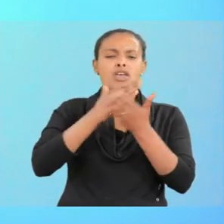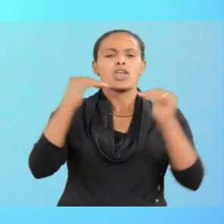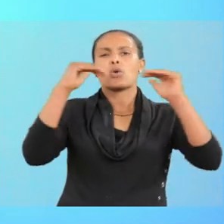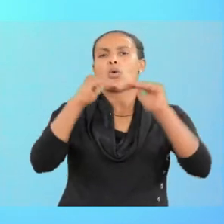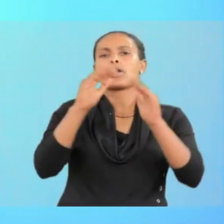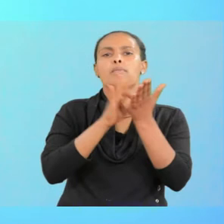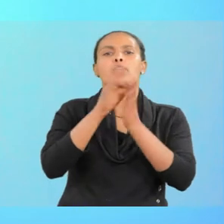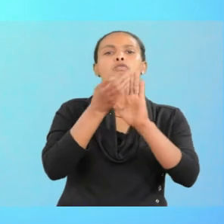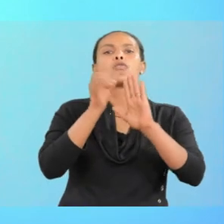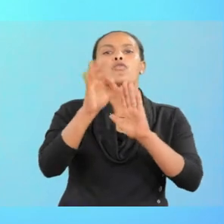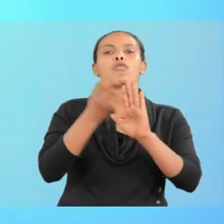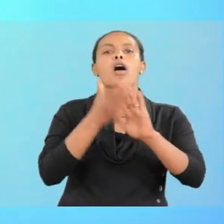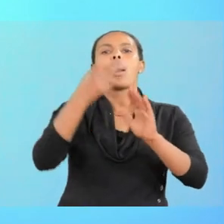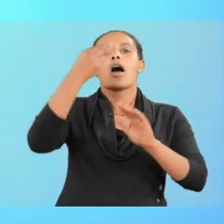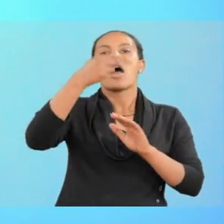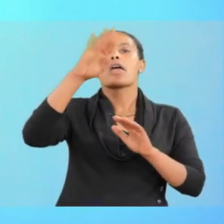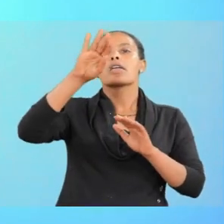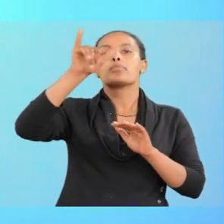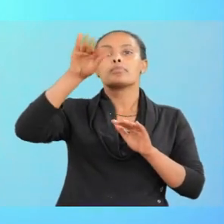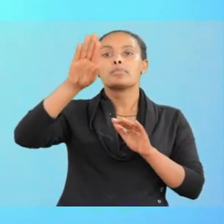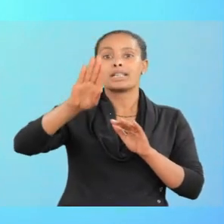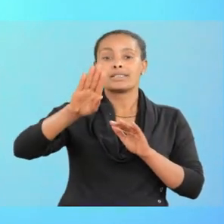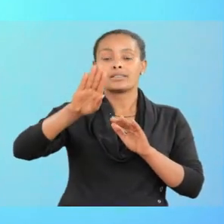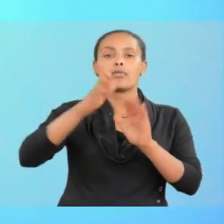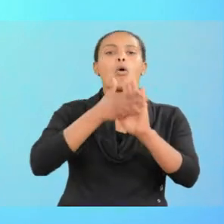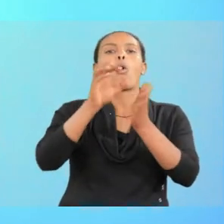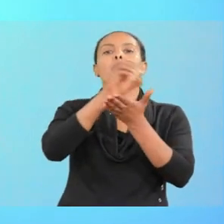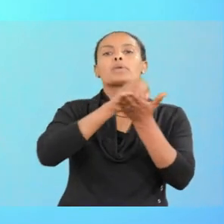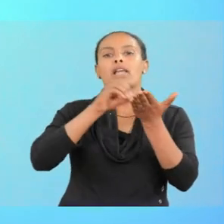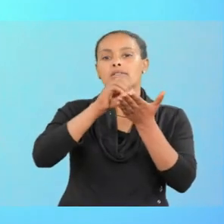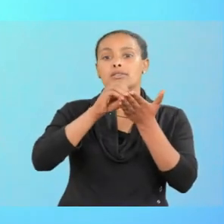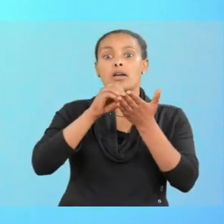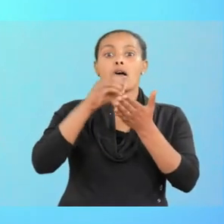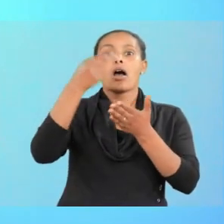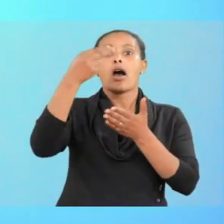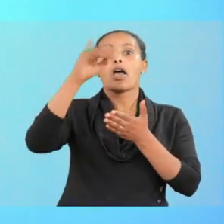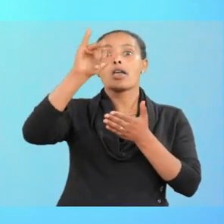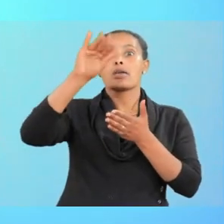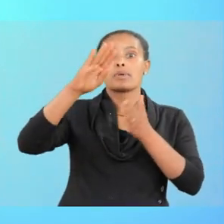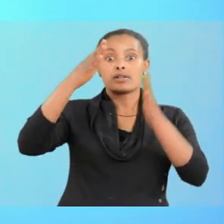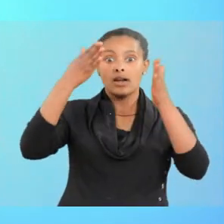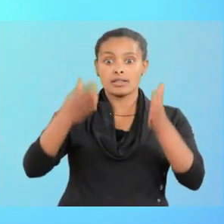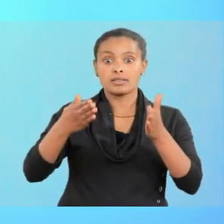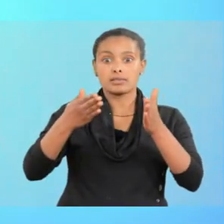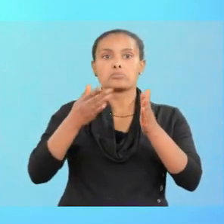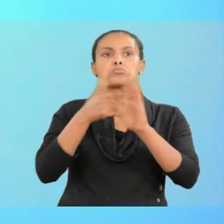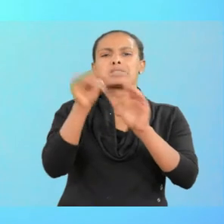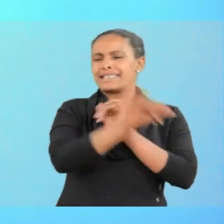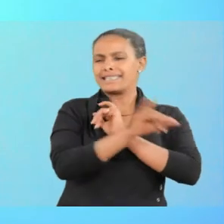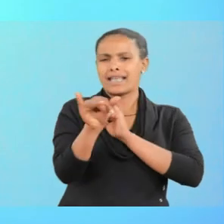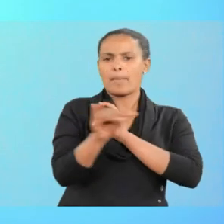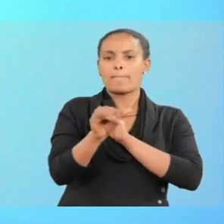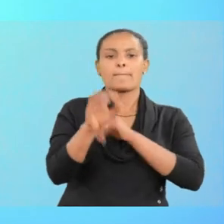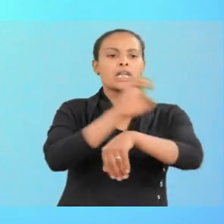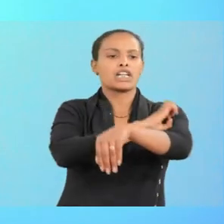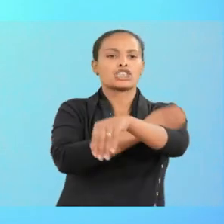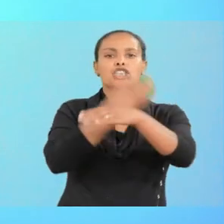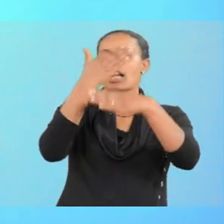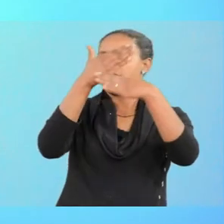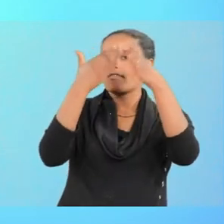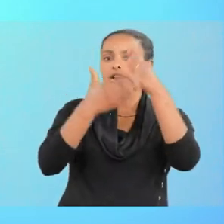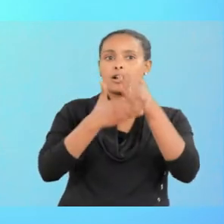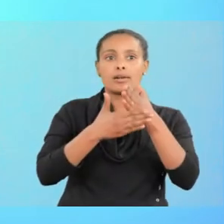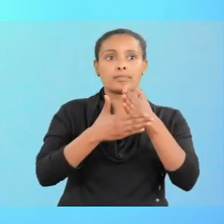the number of hybrid orbitals. You see, hybridization takes place from the same energy